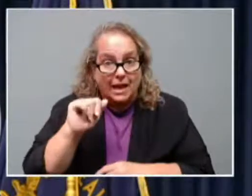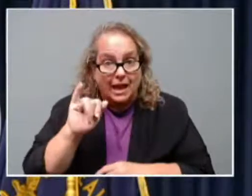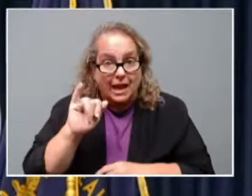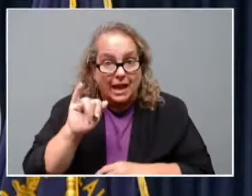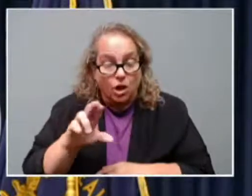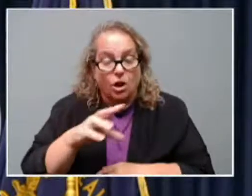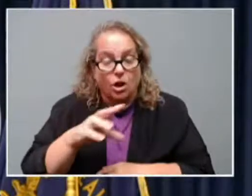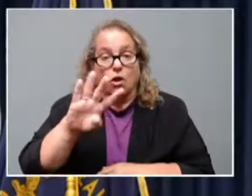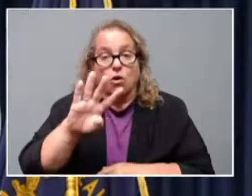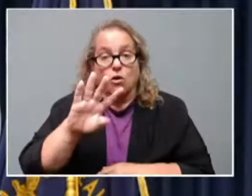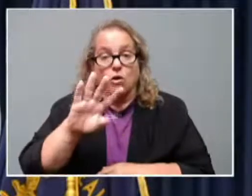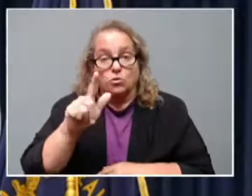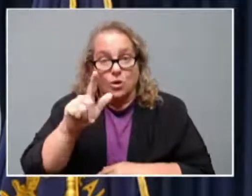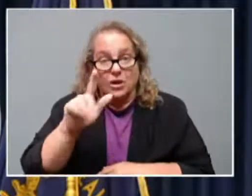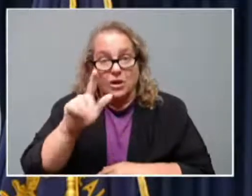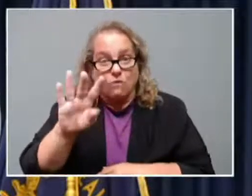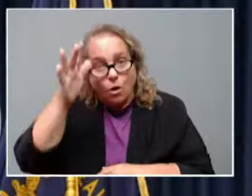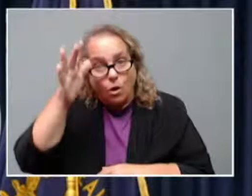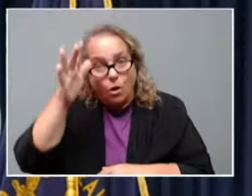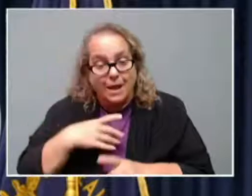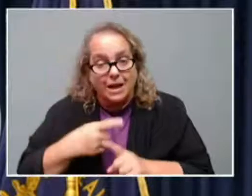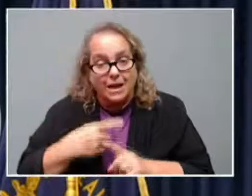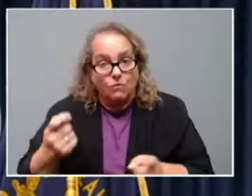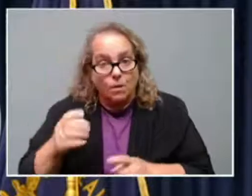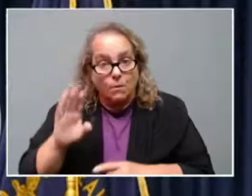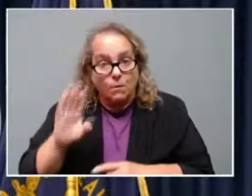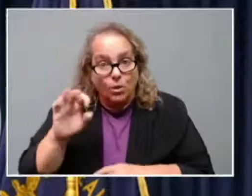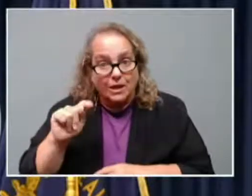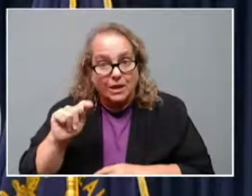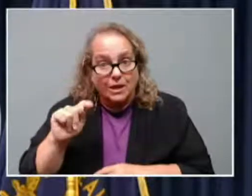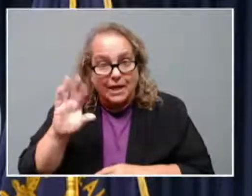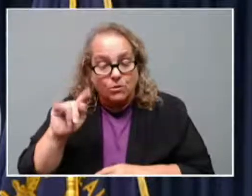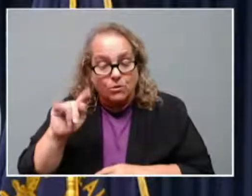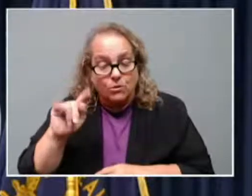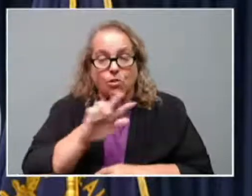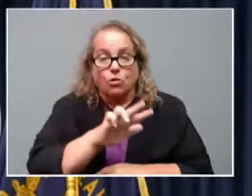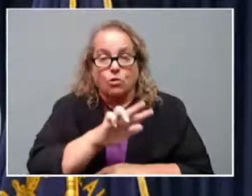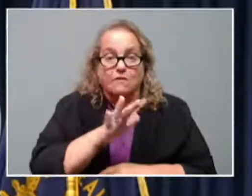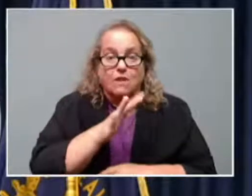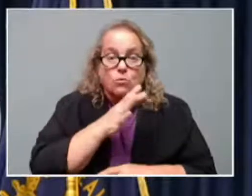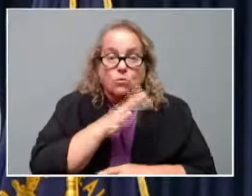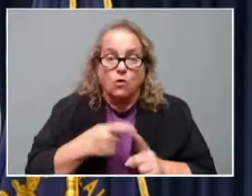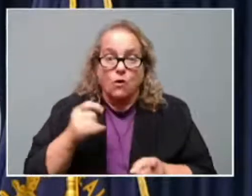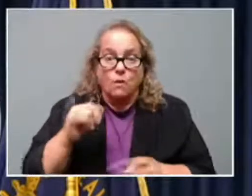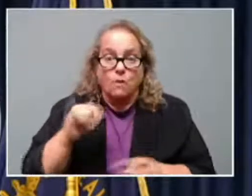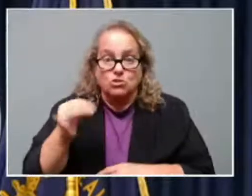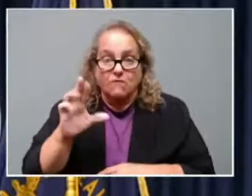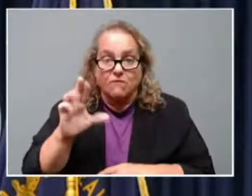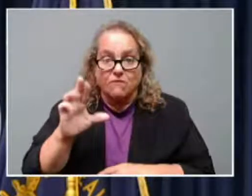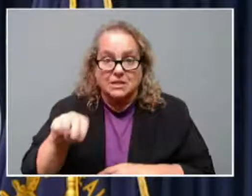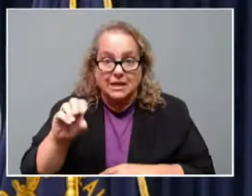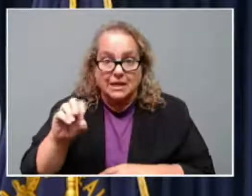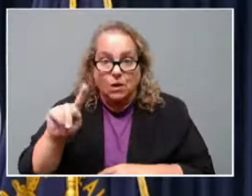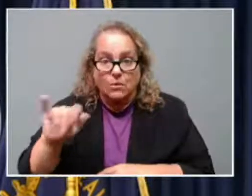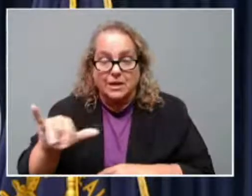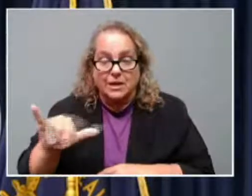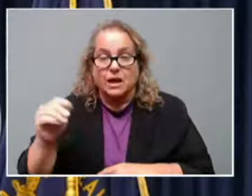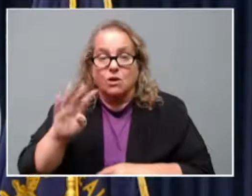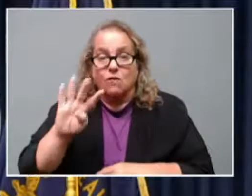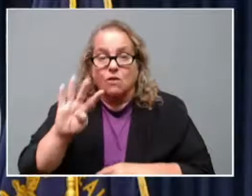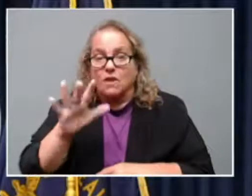24-year-old man from Bullock County, 35-year-old woman from Jefferson County, and a 45-year-old woman